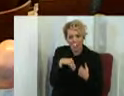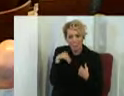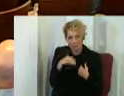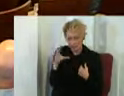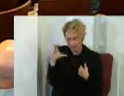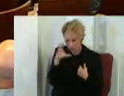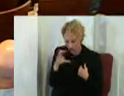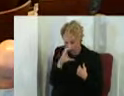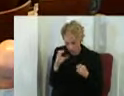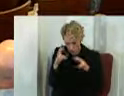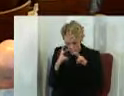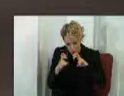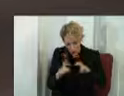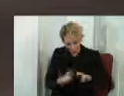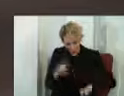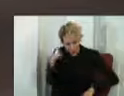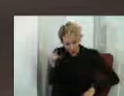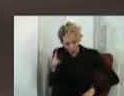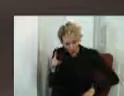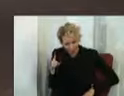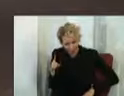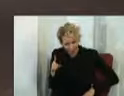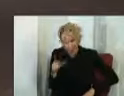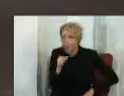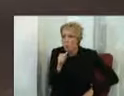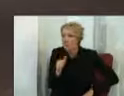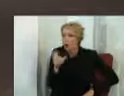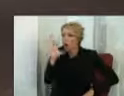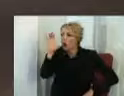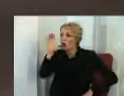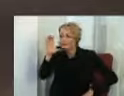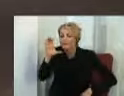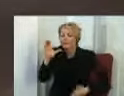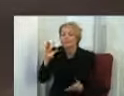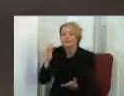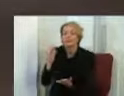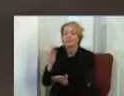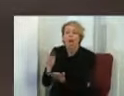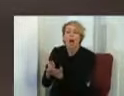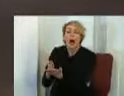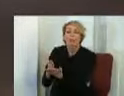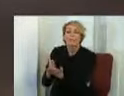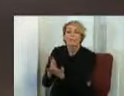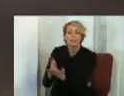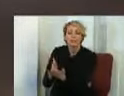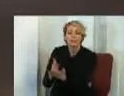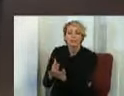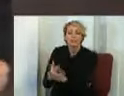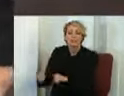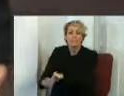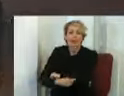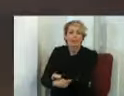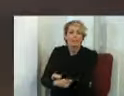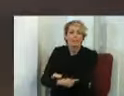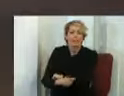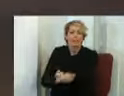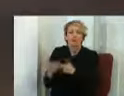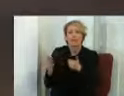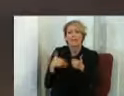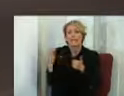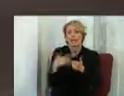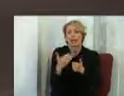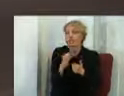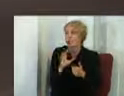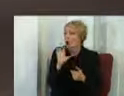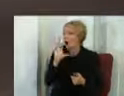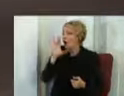for. We don't look, we must resist the temptation of always having to look, and I think it's easier.